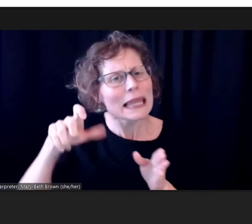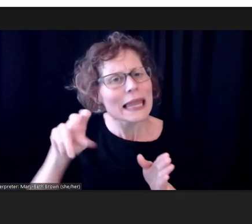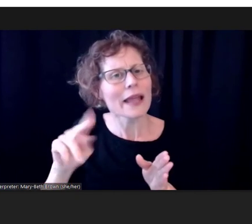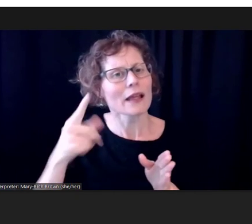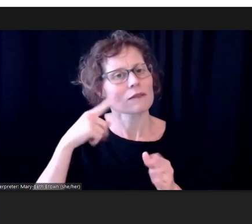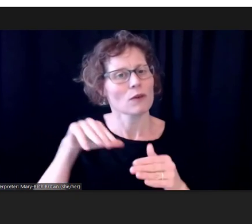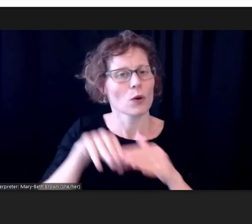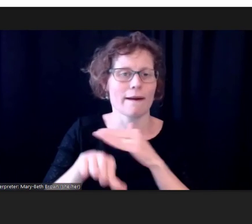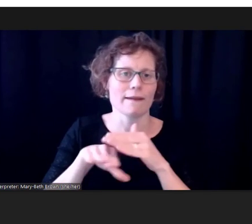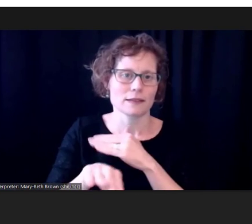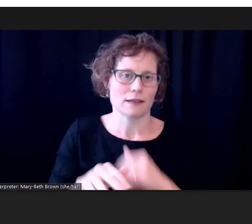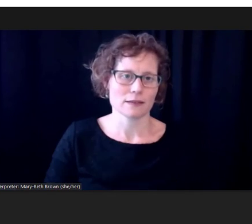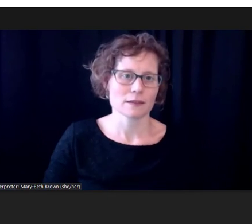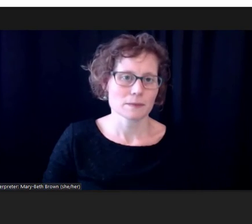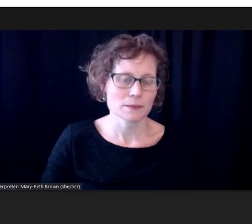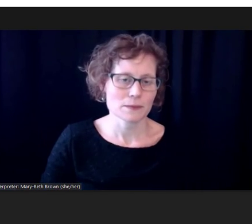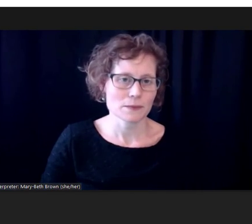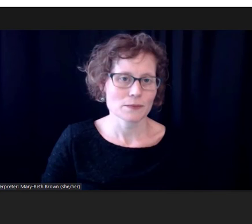access.